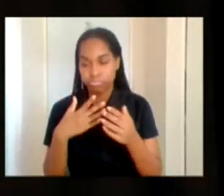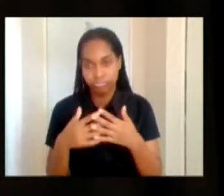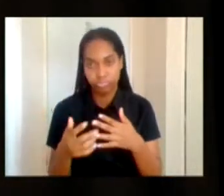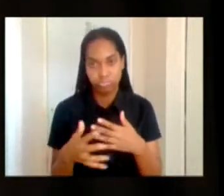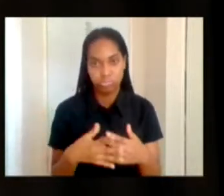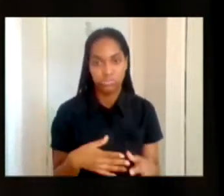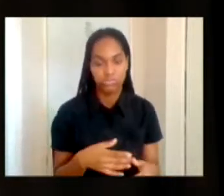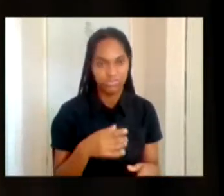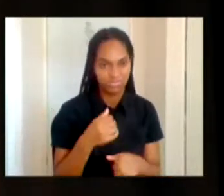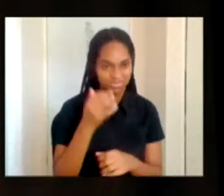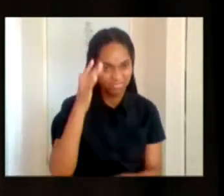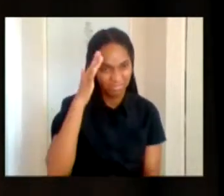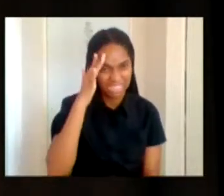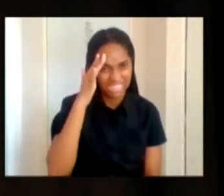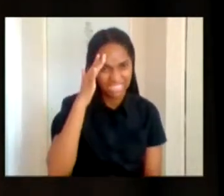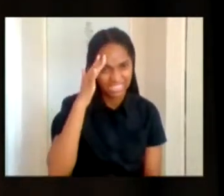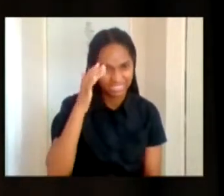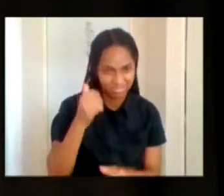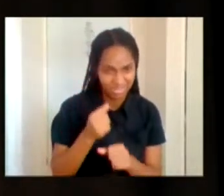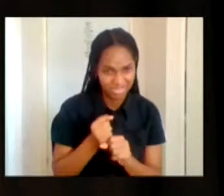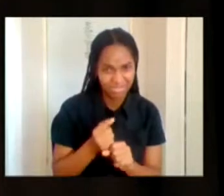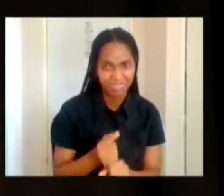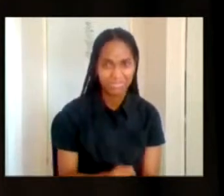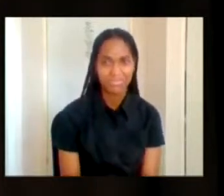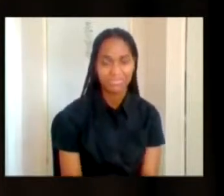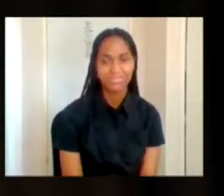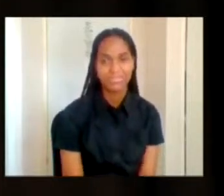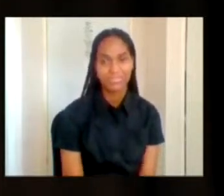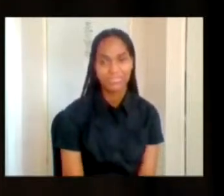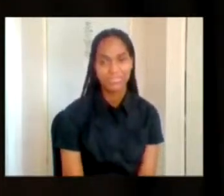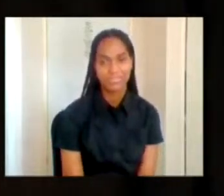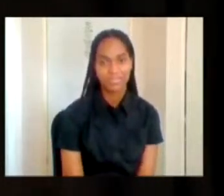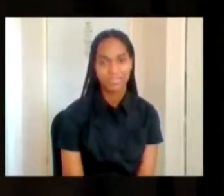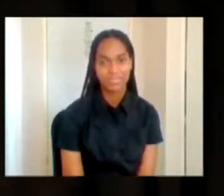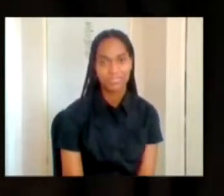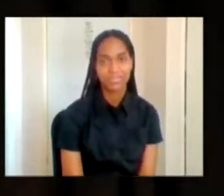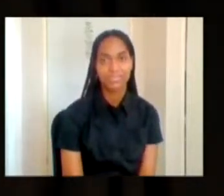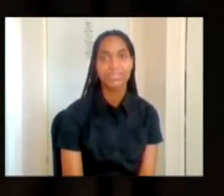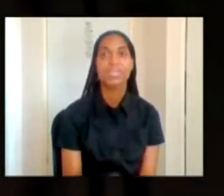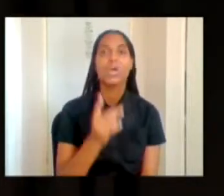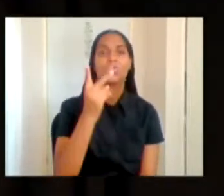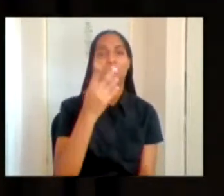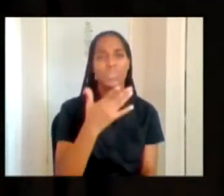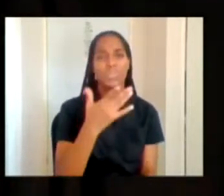Make sense? I could try. Yep. Yeah. The other thing, well, two things.